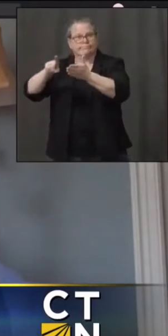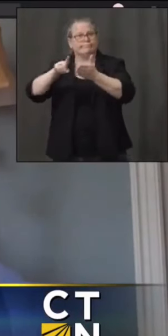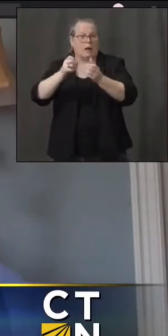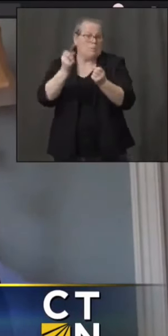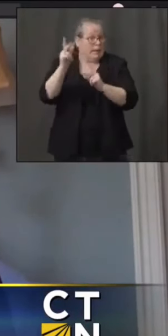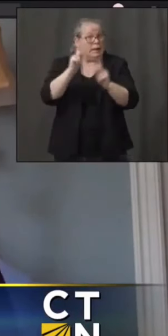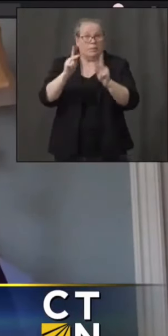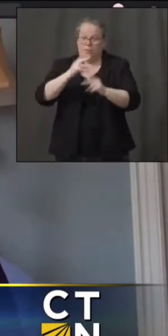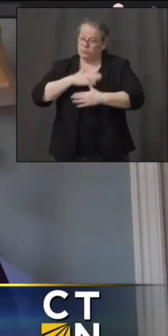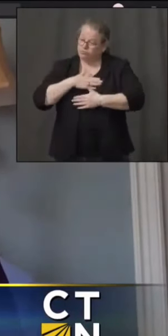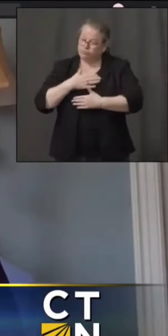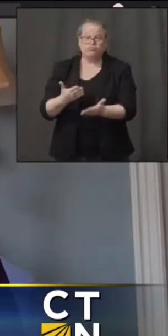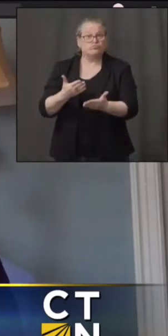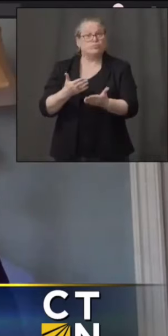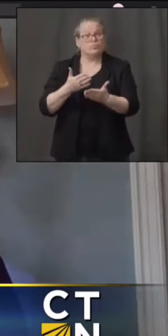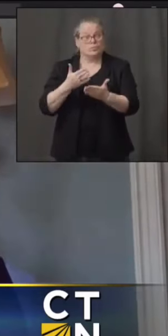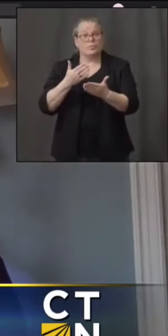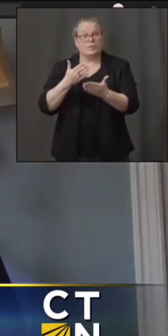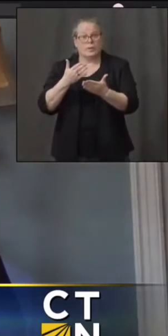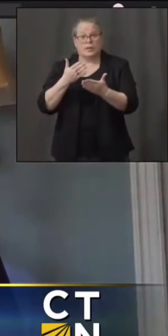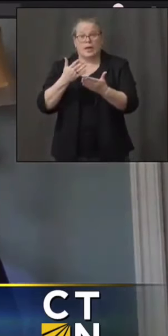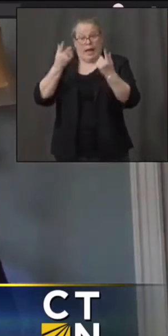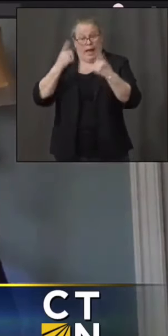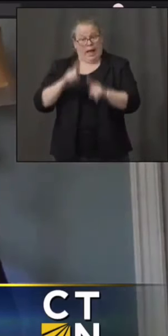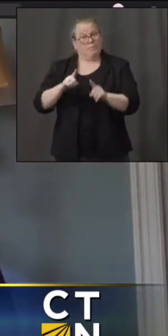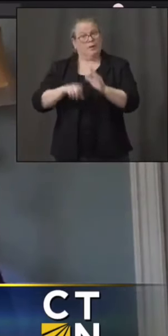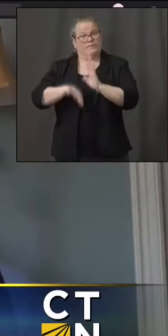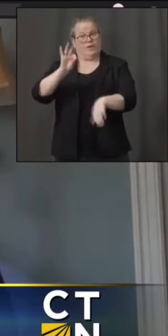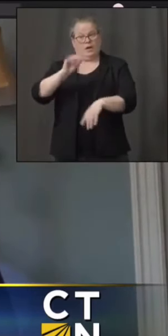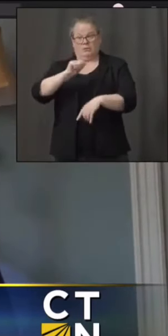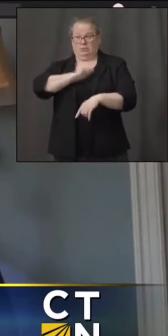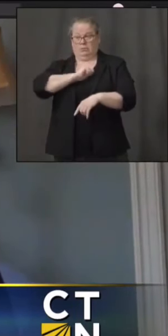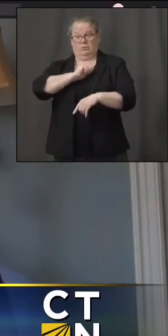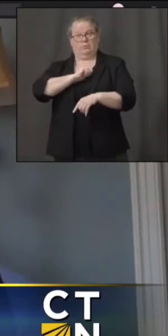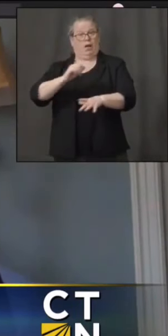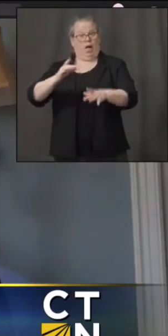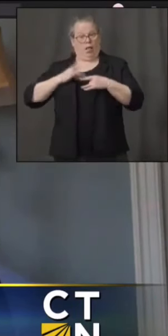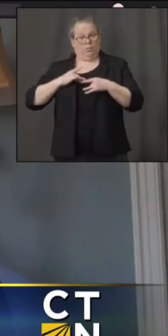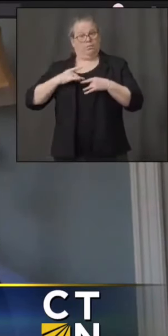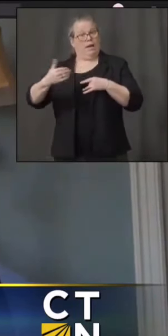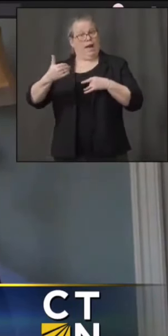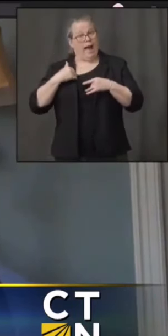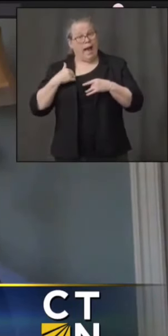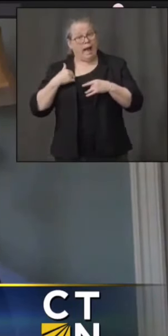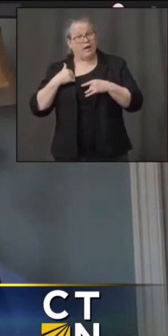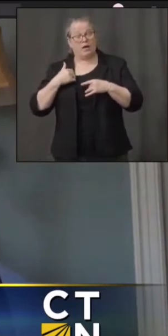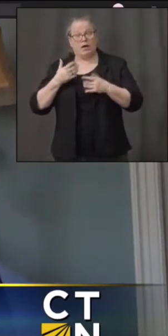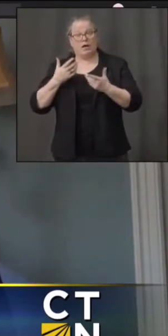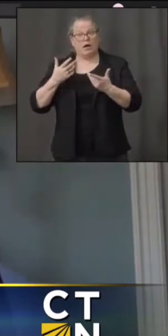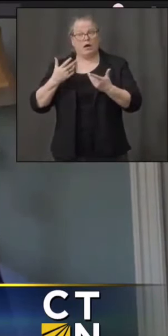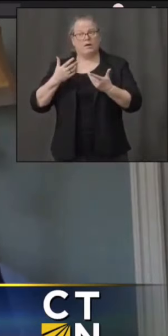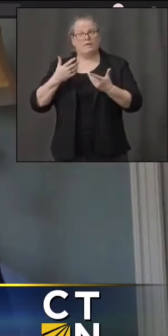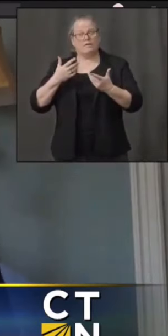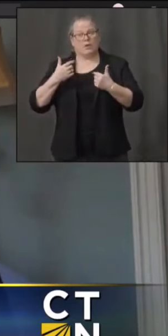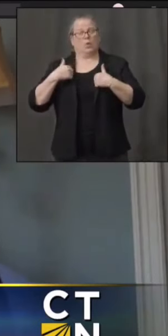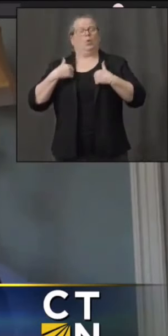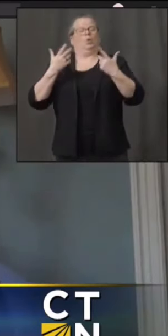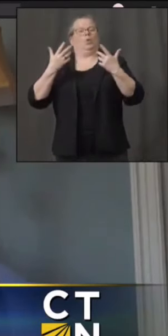in, when they discover that they're infected, to make sure that they self-isolate at